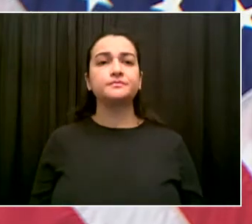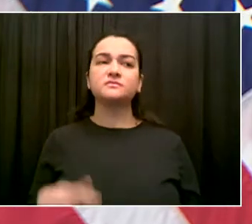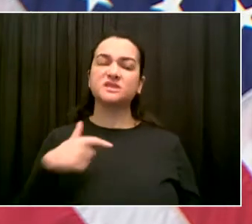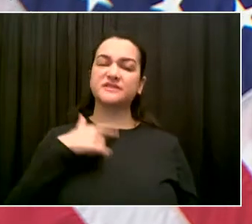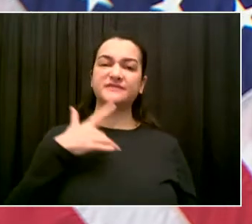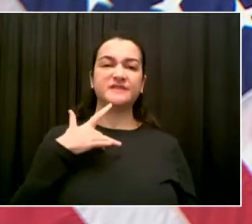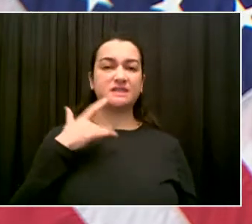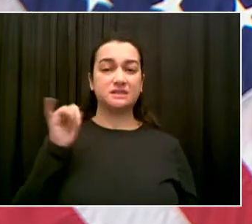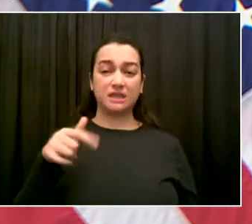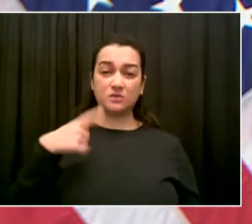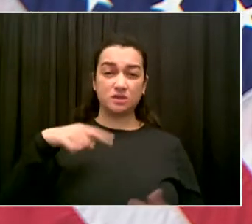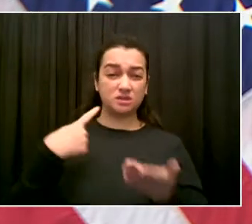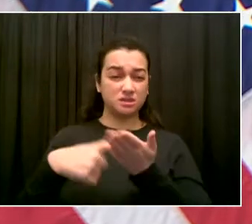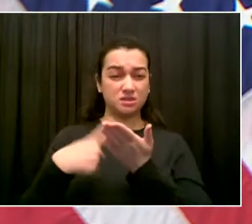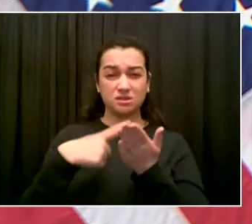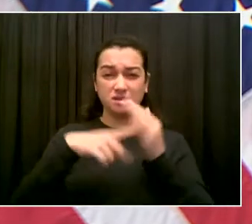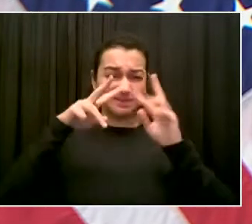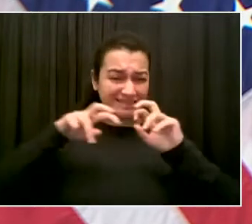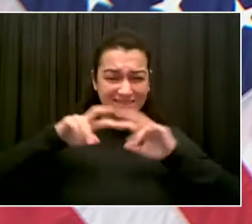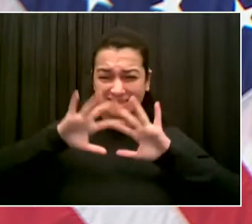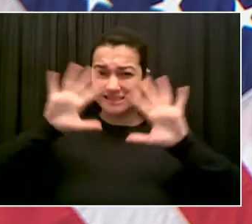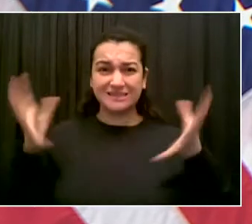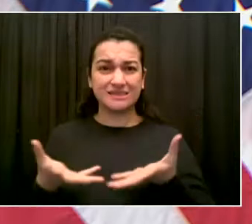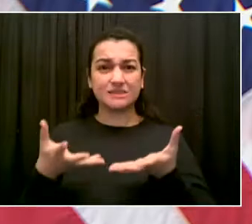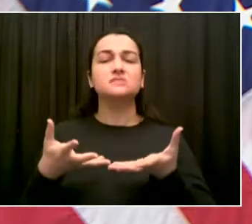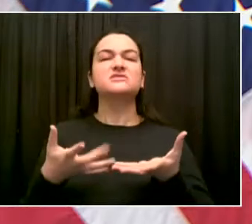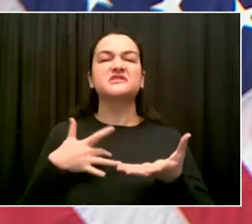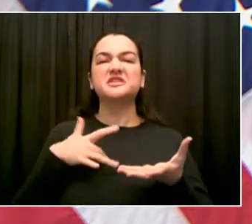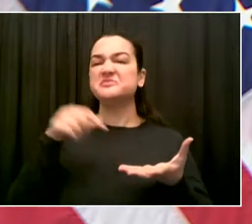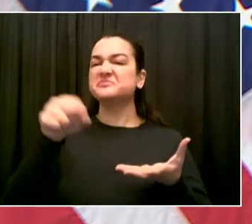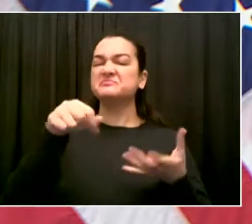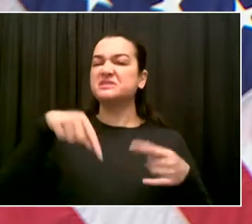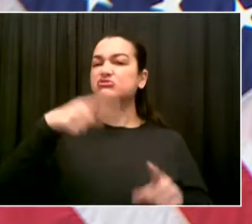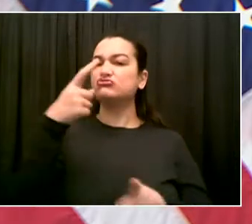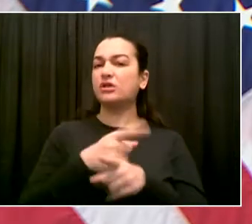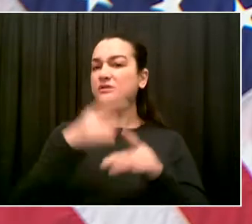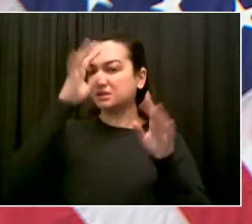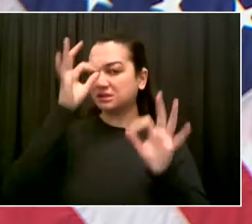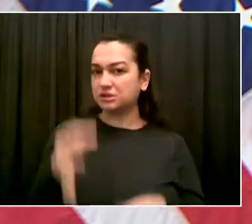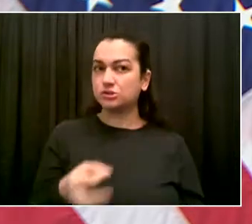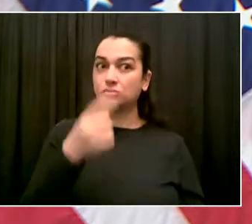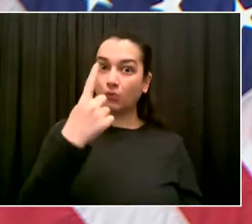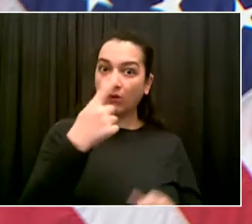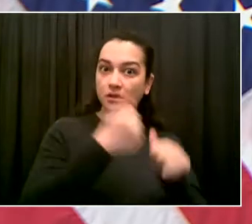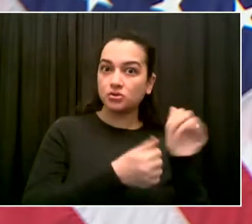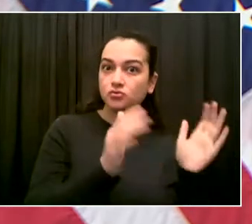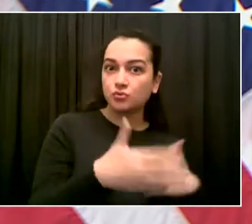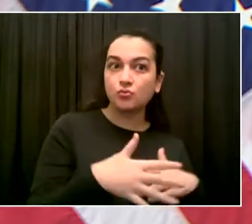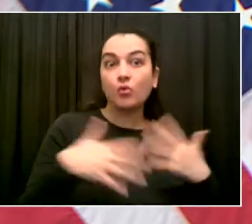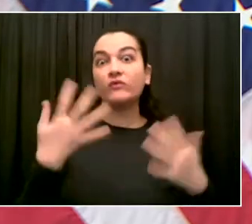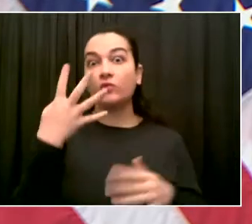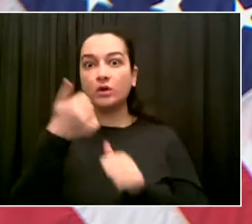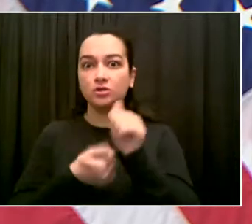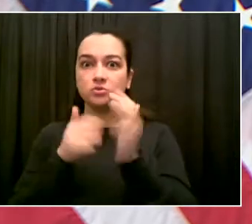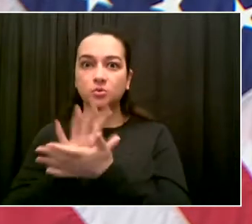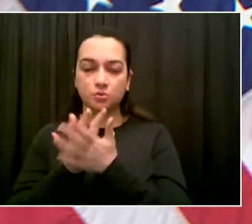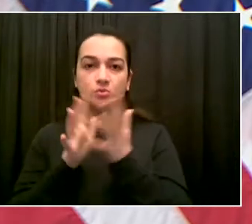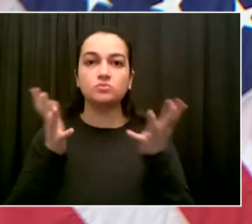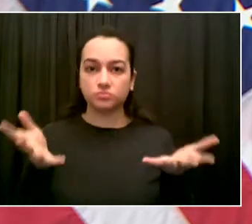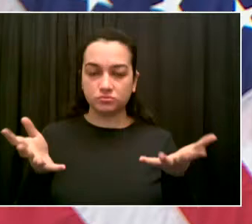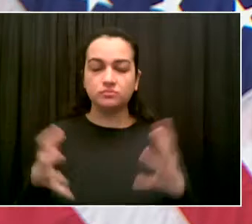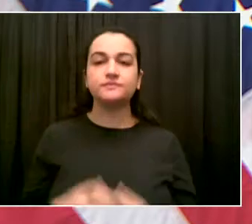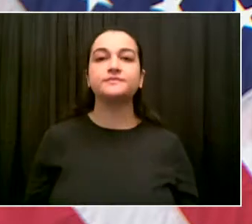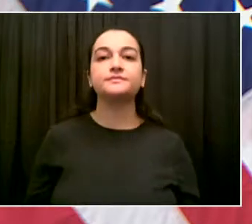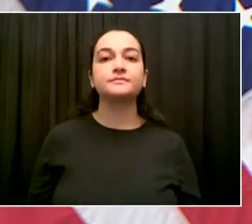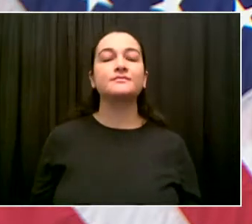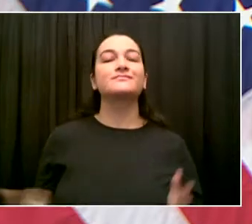precise response to situations in our school communities. As the mayor said, schools will only close if there are 4 or